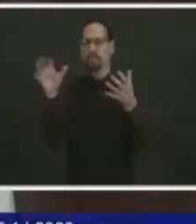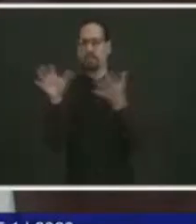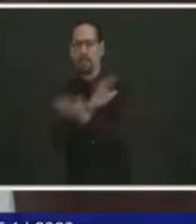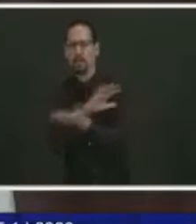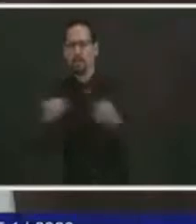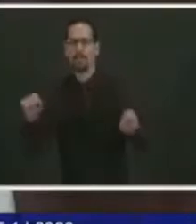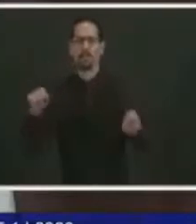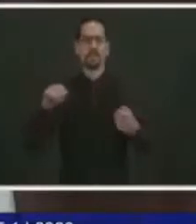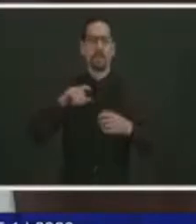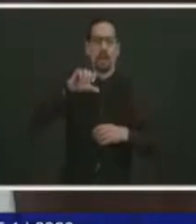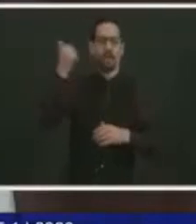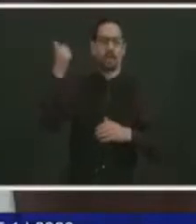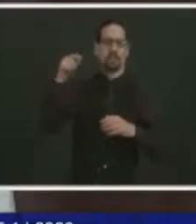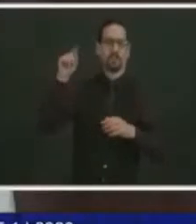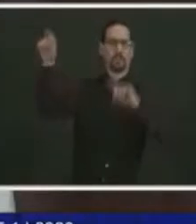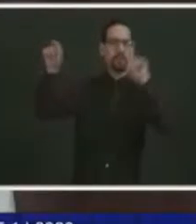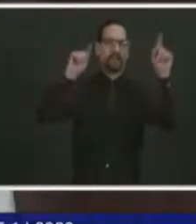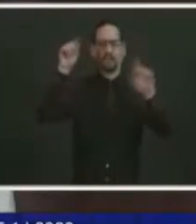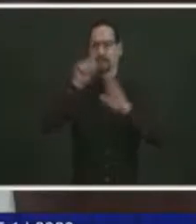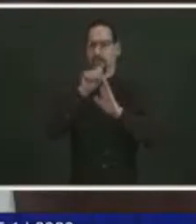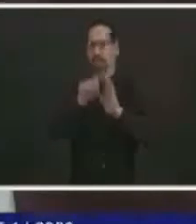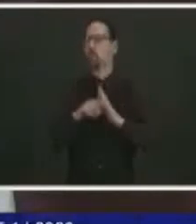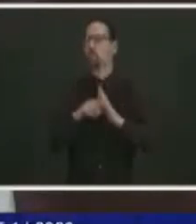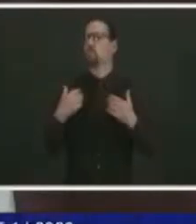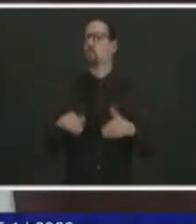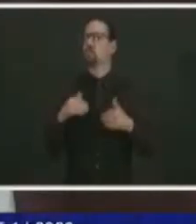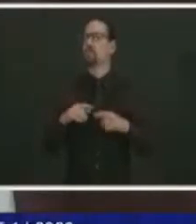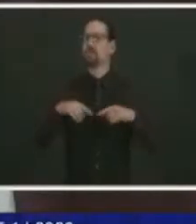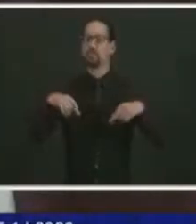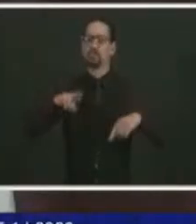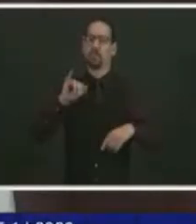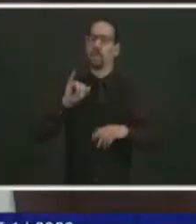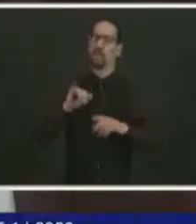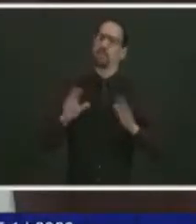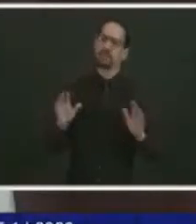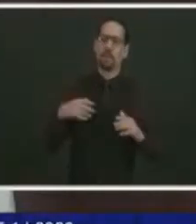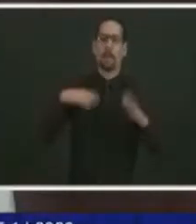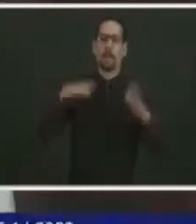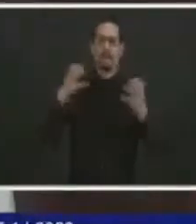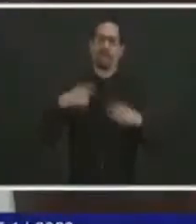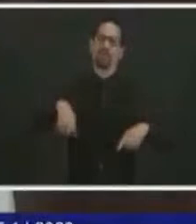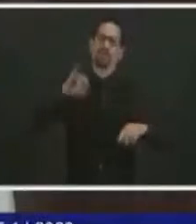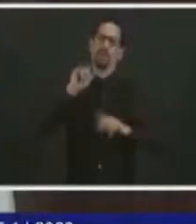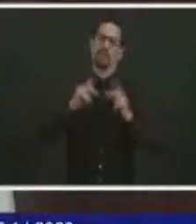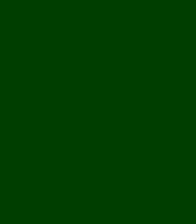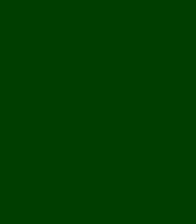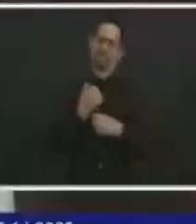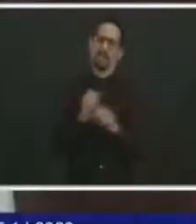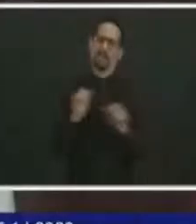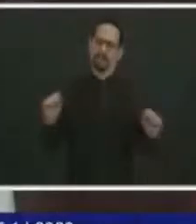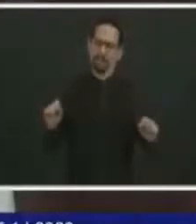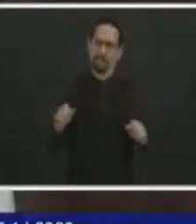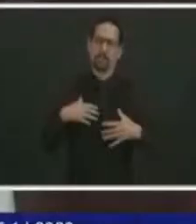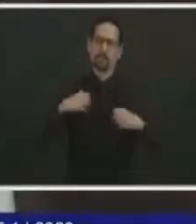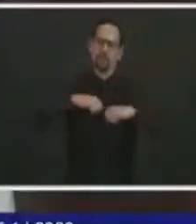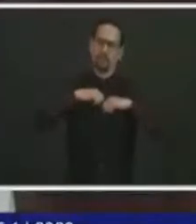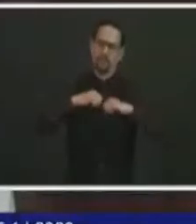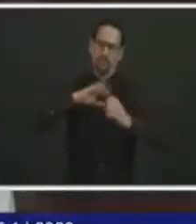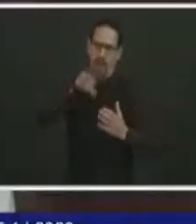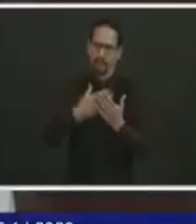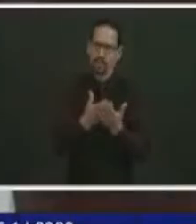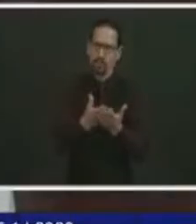We'll do what we need to do. I want Rhode Islanders to feel safe. We will protect our community. But I